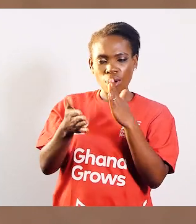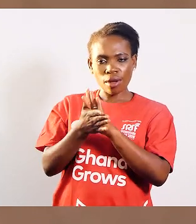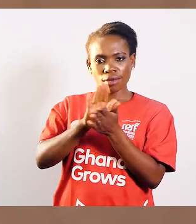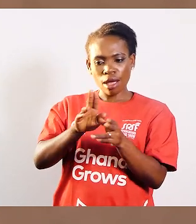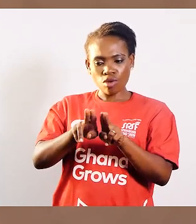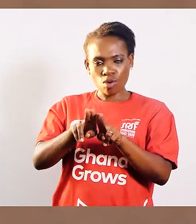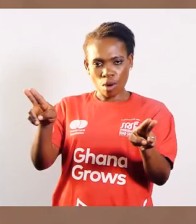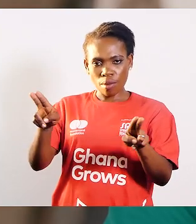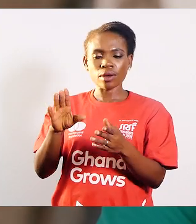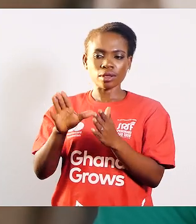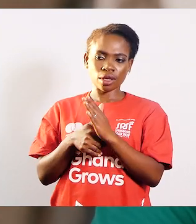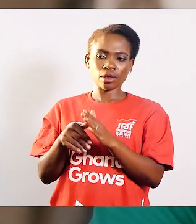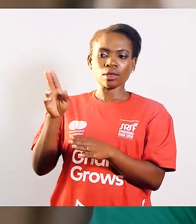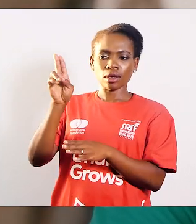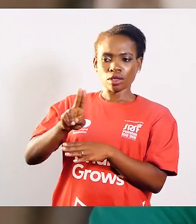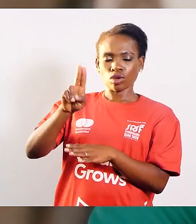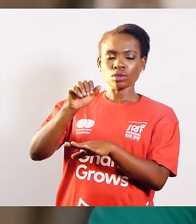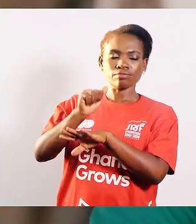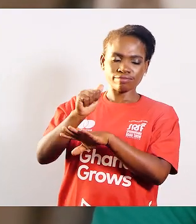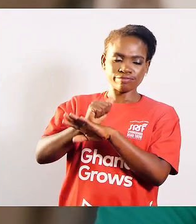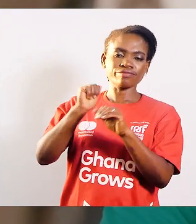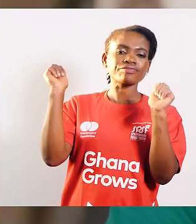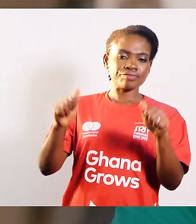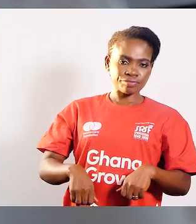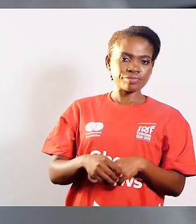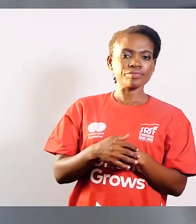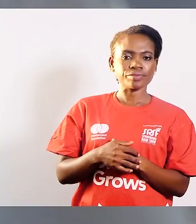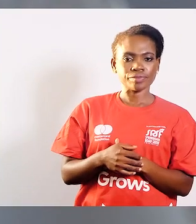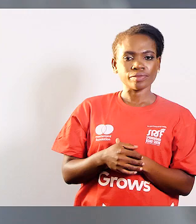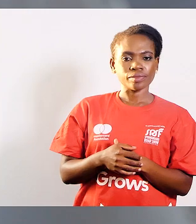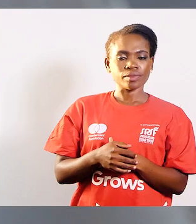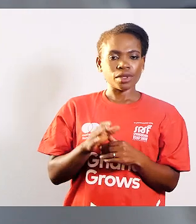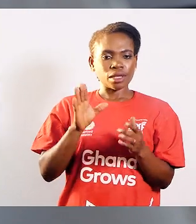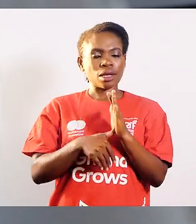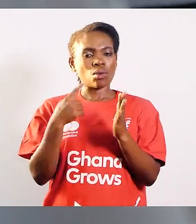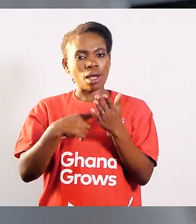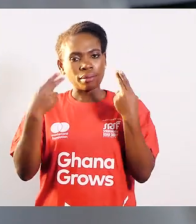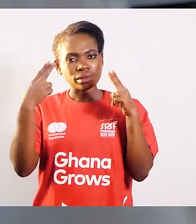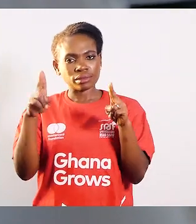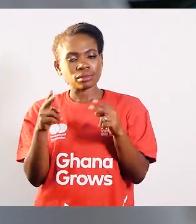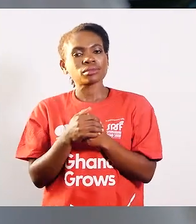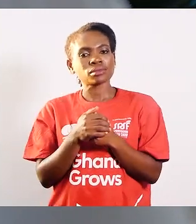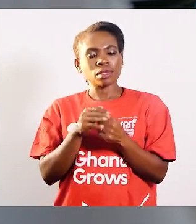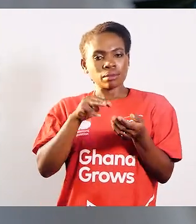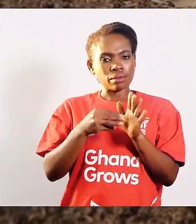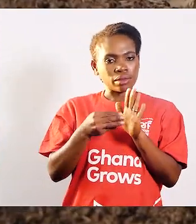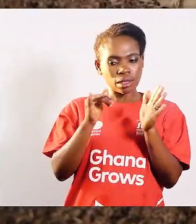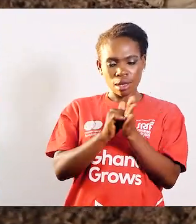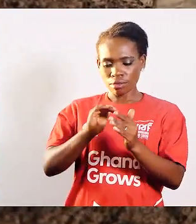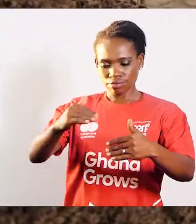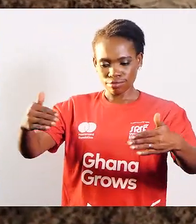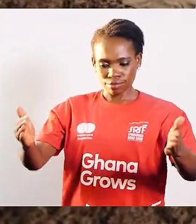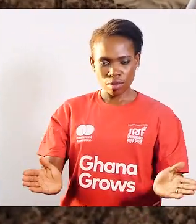to work with. Yes. I see. And then what happens next? So from there, we bag it into our special mushroom